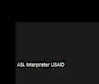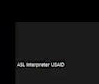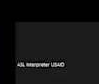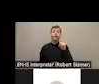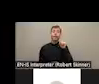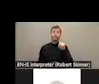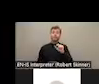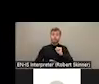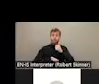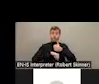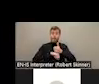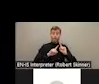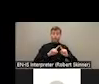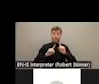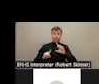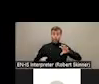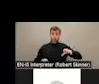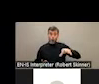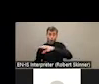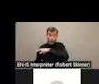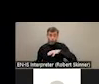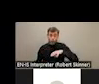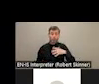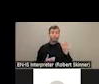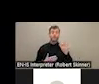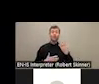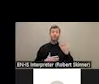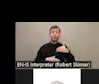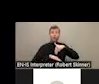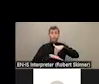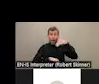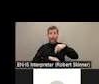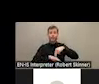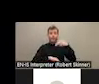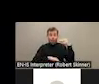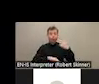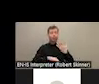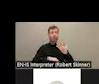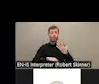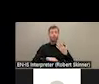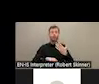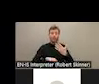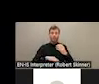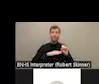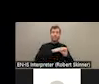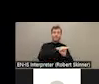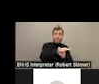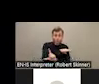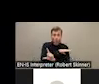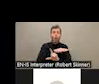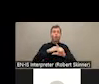Senegal, and Togo. And it highlights what's actually needed for ICT to work effectively in low-income